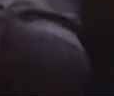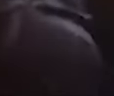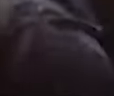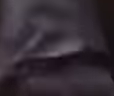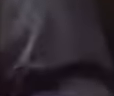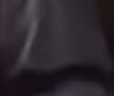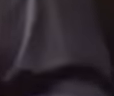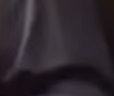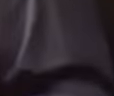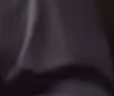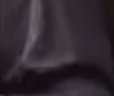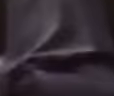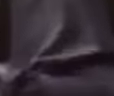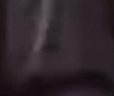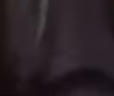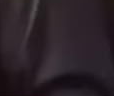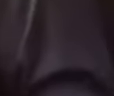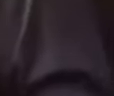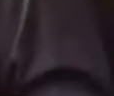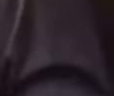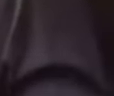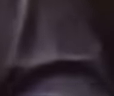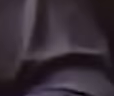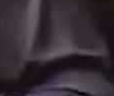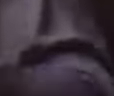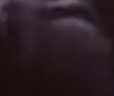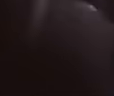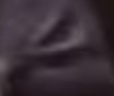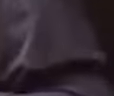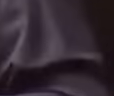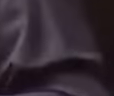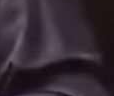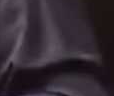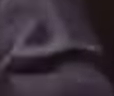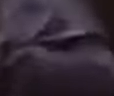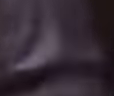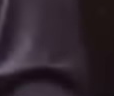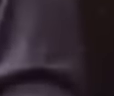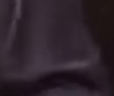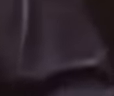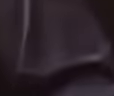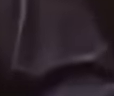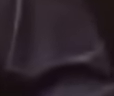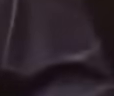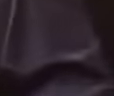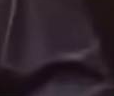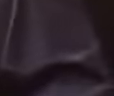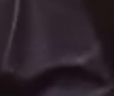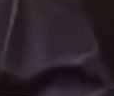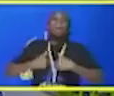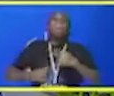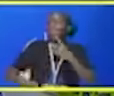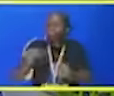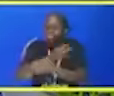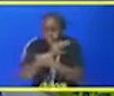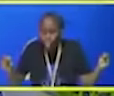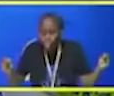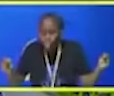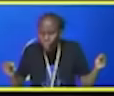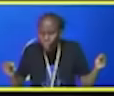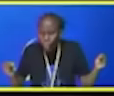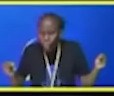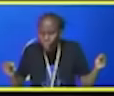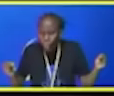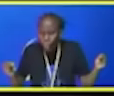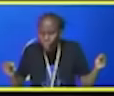God hides his power in his word. God hides his power in men. When you are looking,